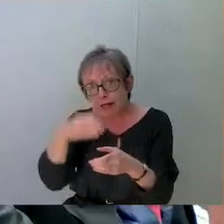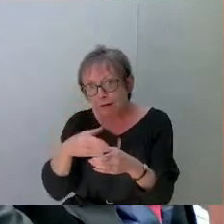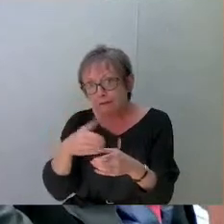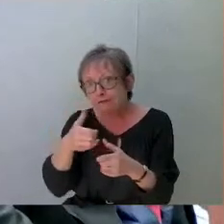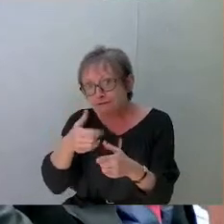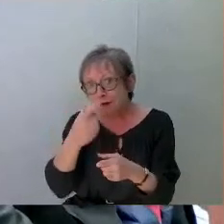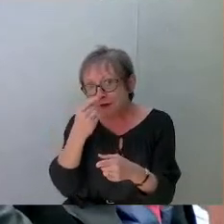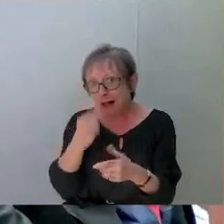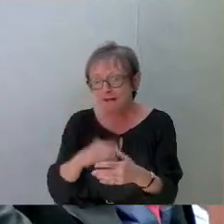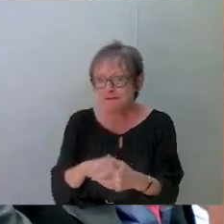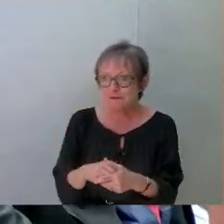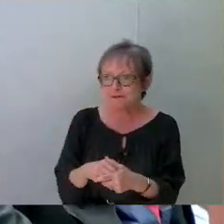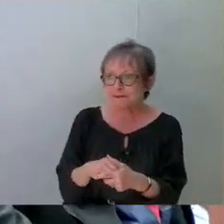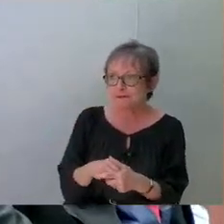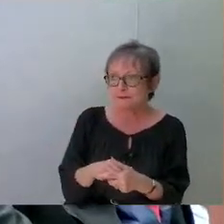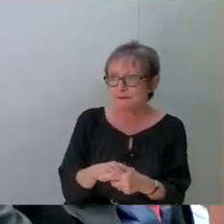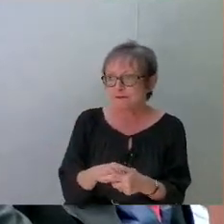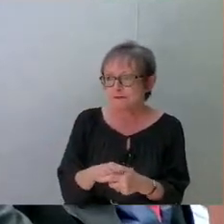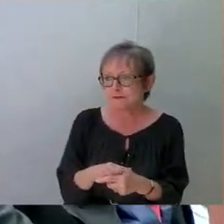Welcome to